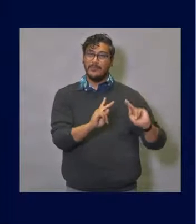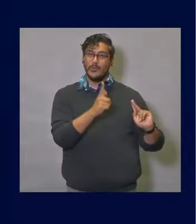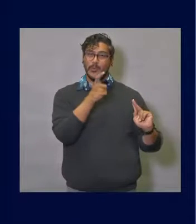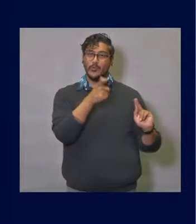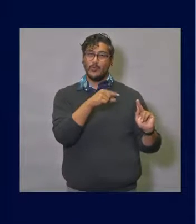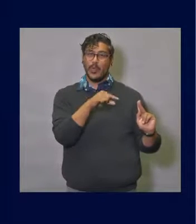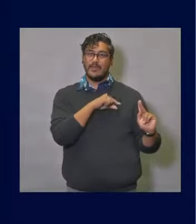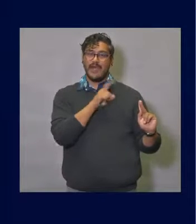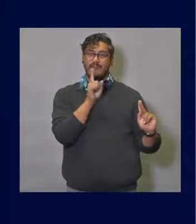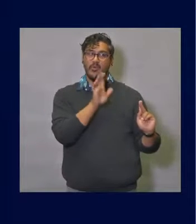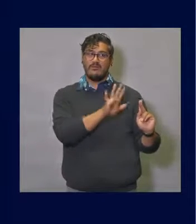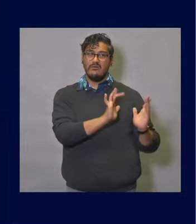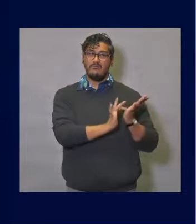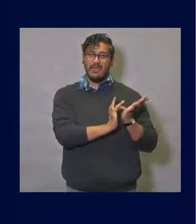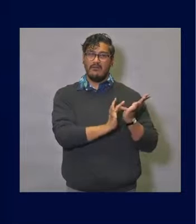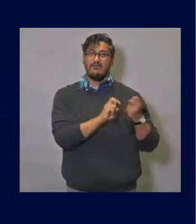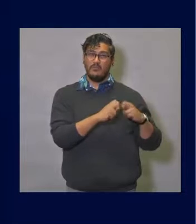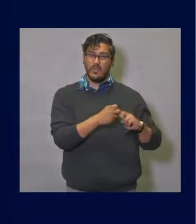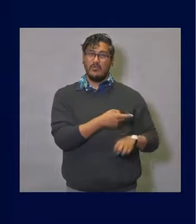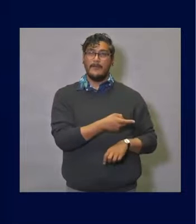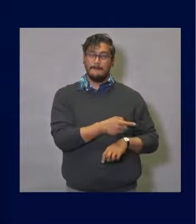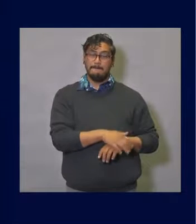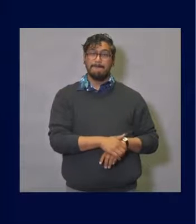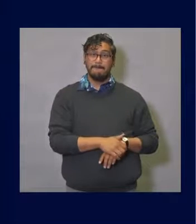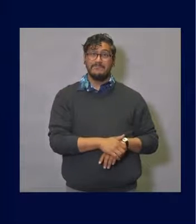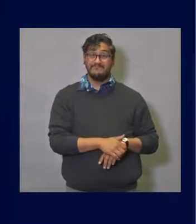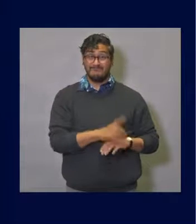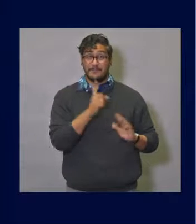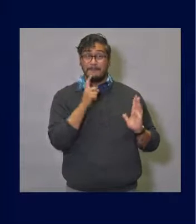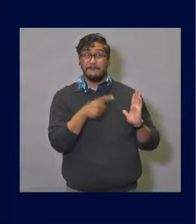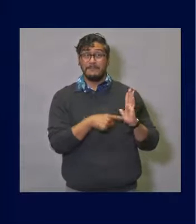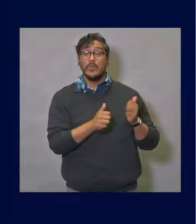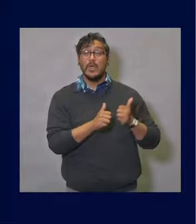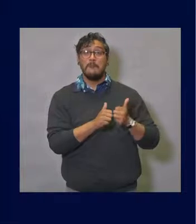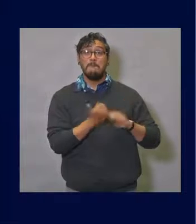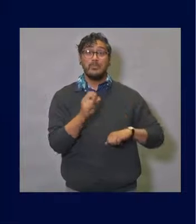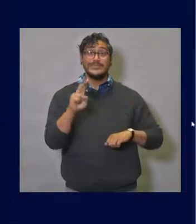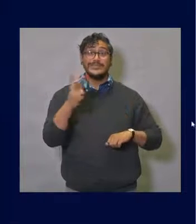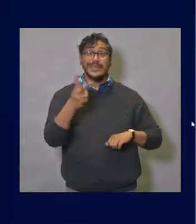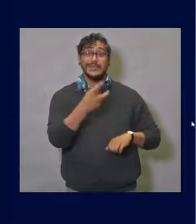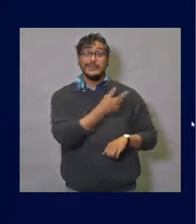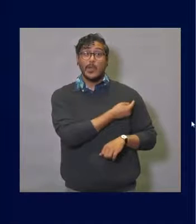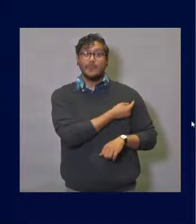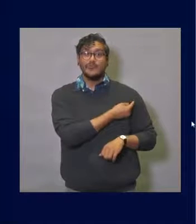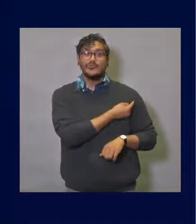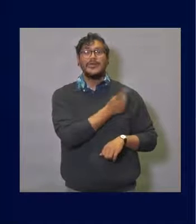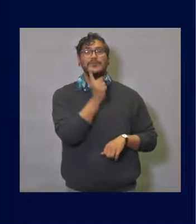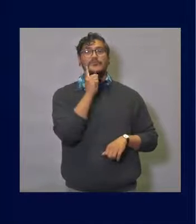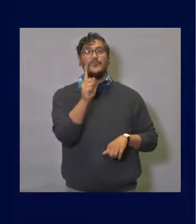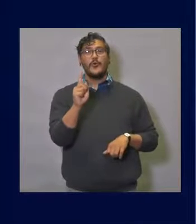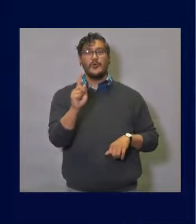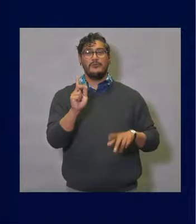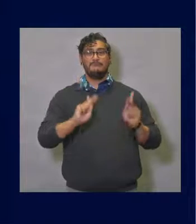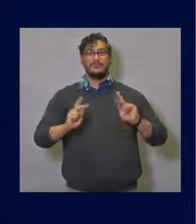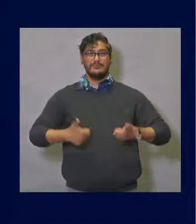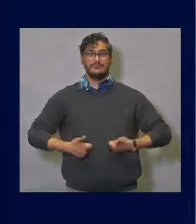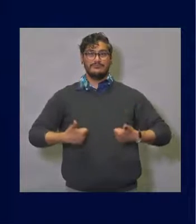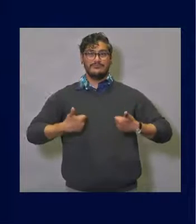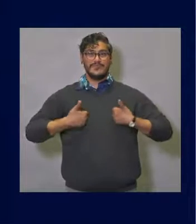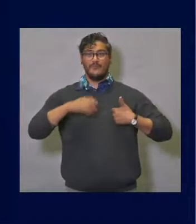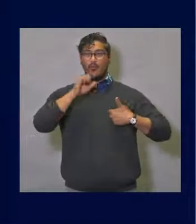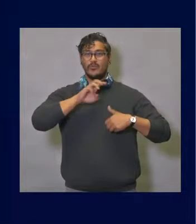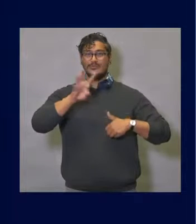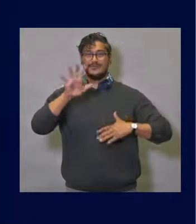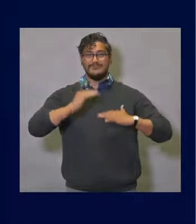qualifying medical conditions or disabilities. As you can see, most of the second doses are being used for residents who are 65 years and